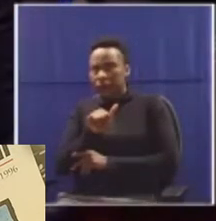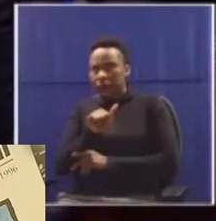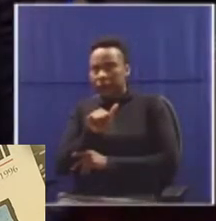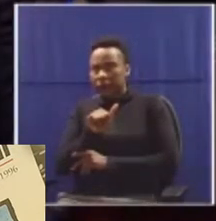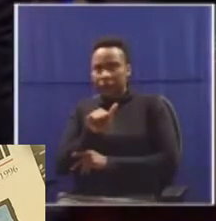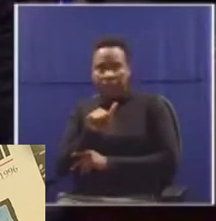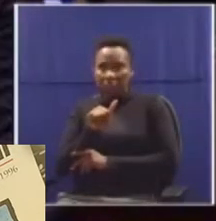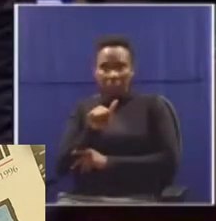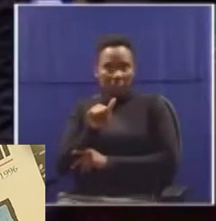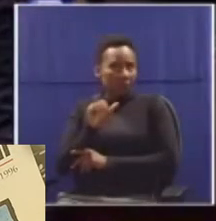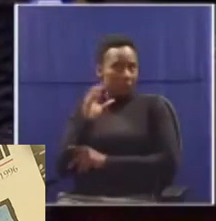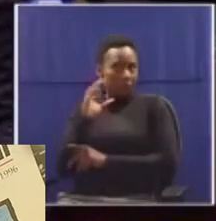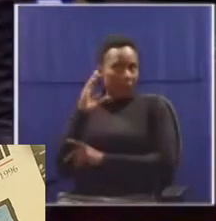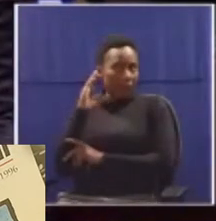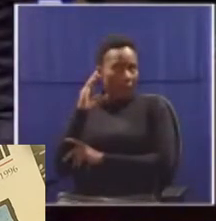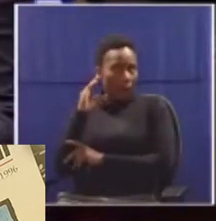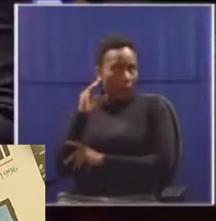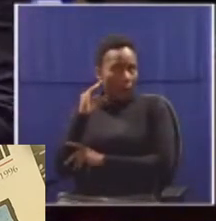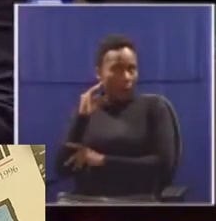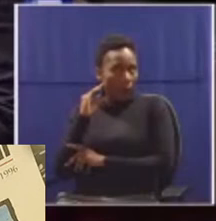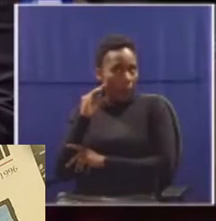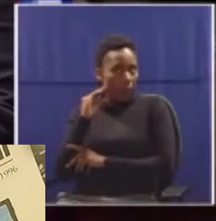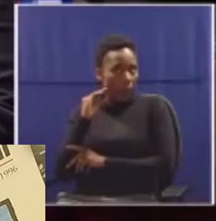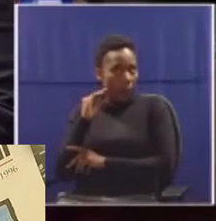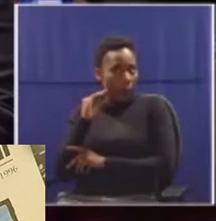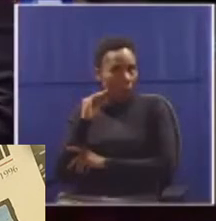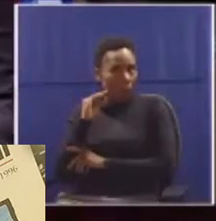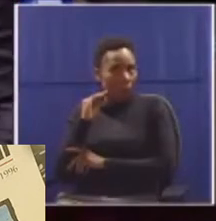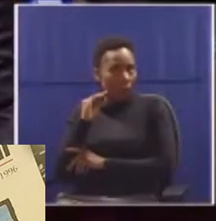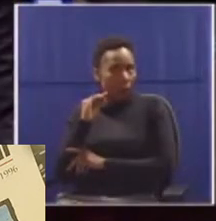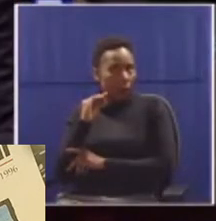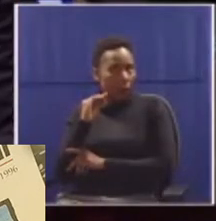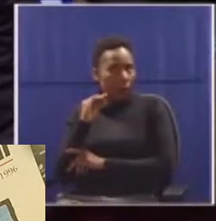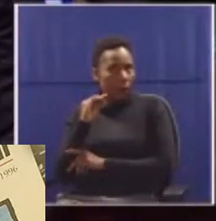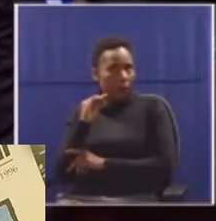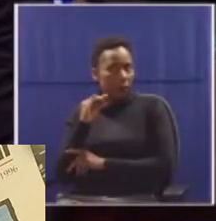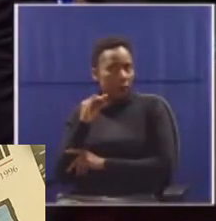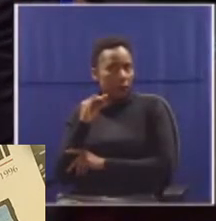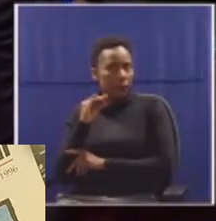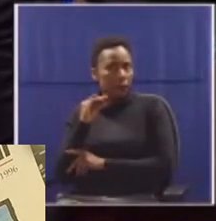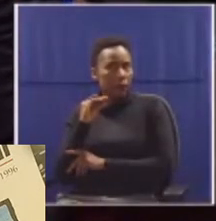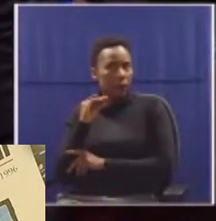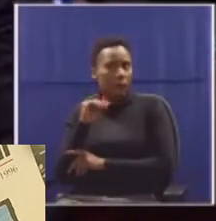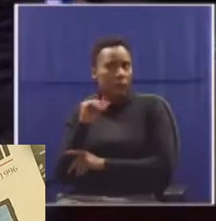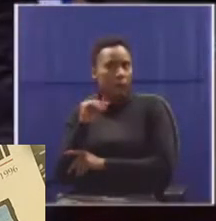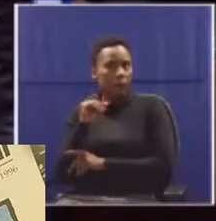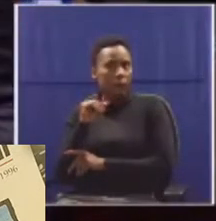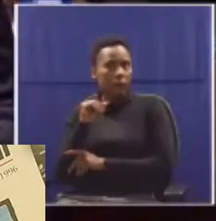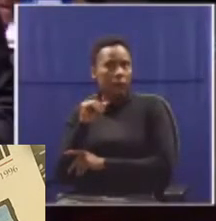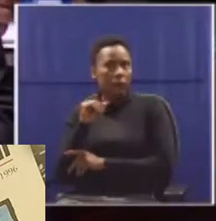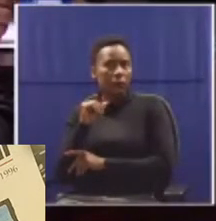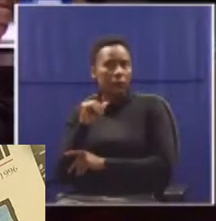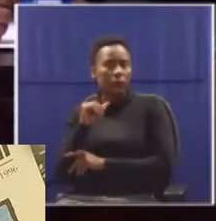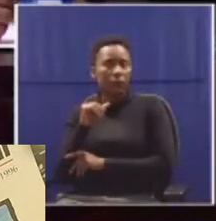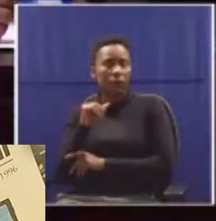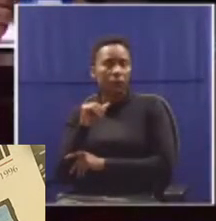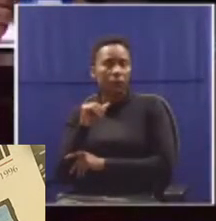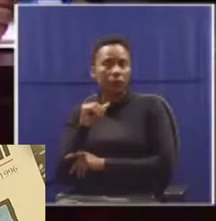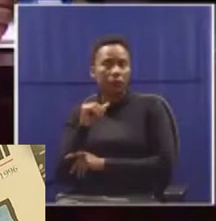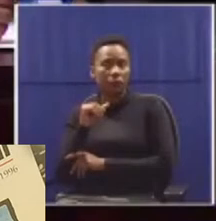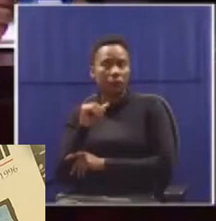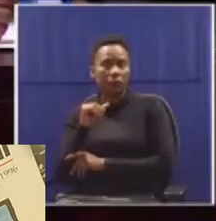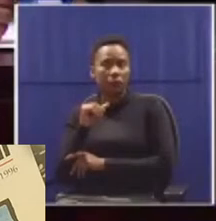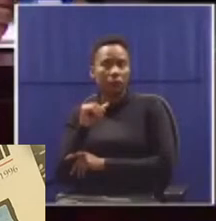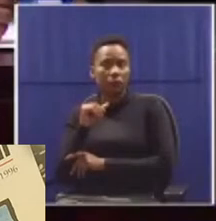impact of great listing and goes on to saying great listing will have significant implications for South Africa's economy